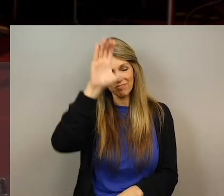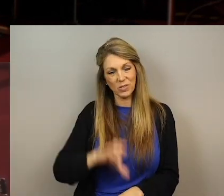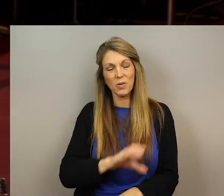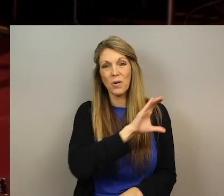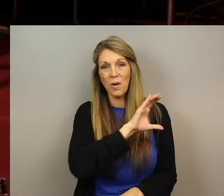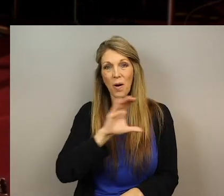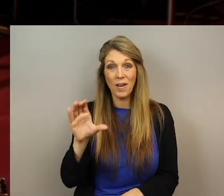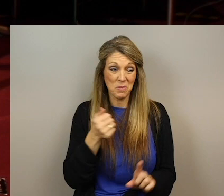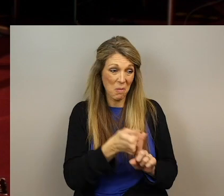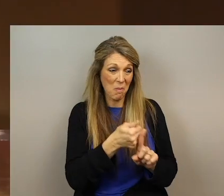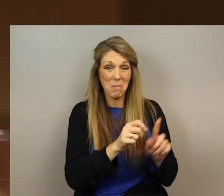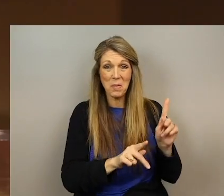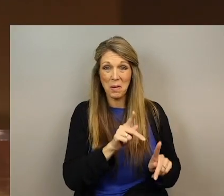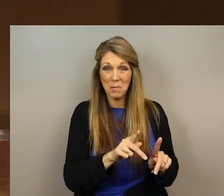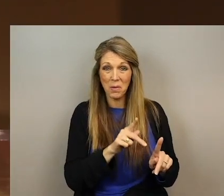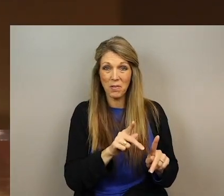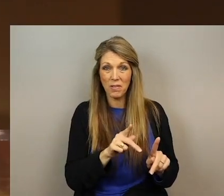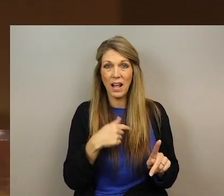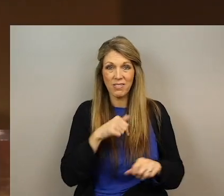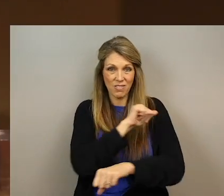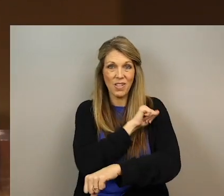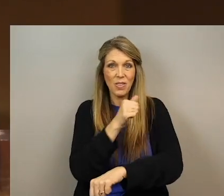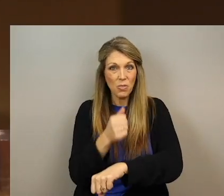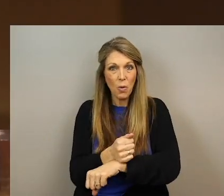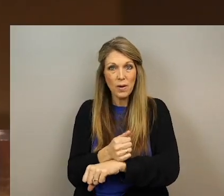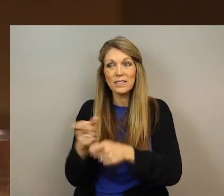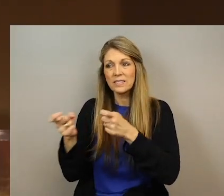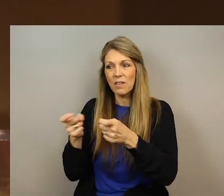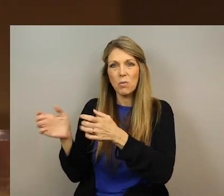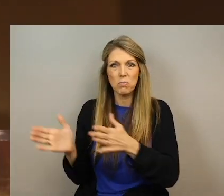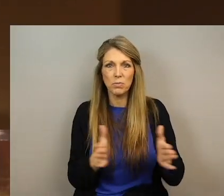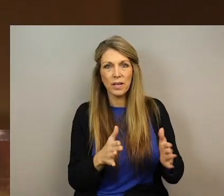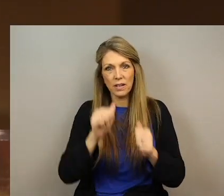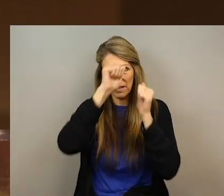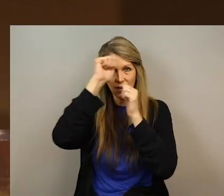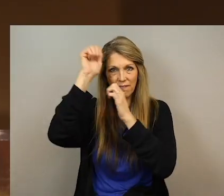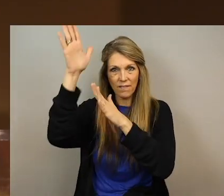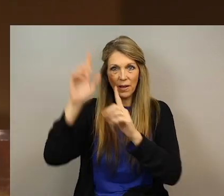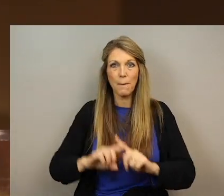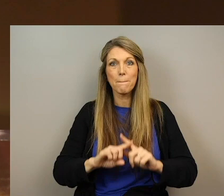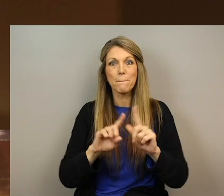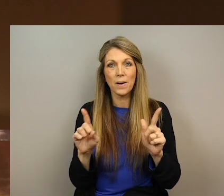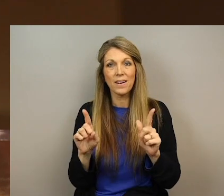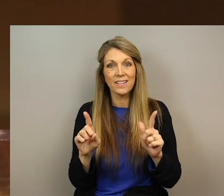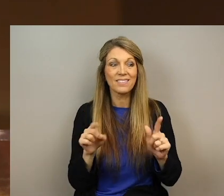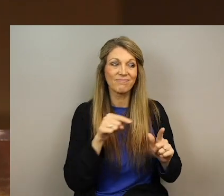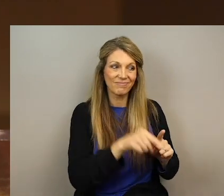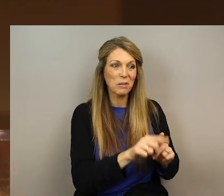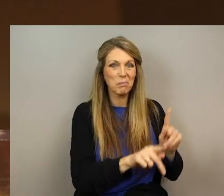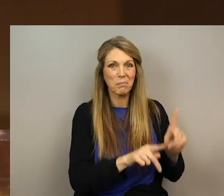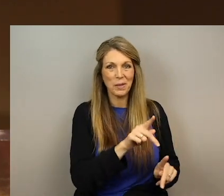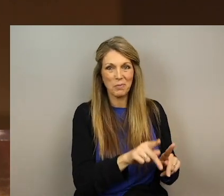cross by his own people under the authority and will and sovereign plan of the Heavenly Father, but carried out by the